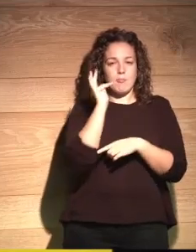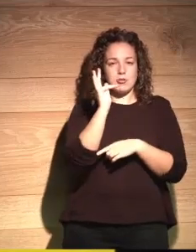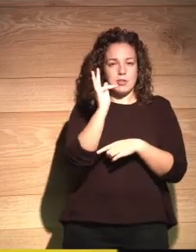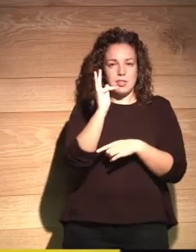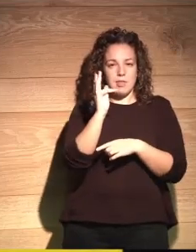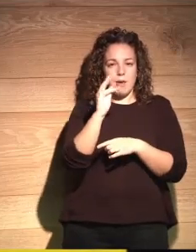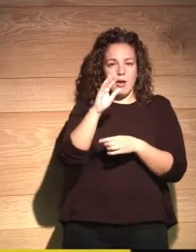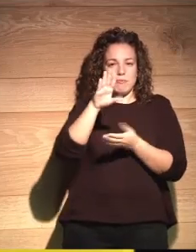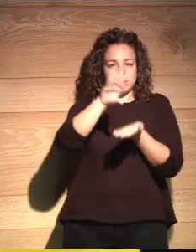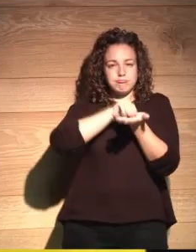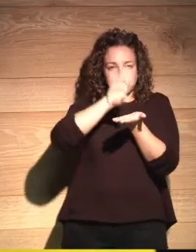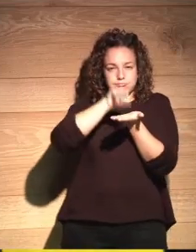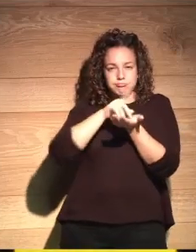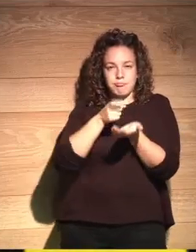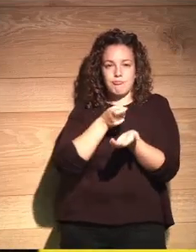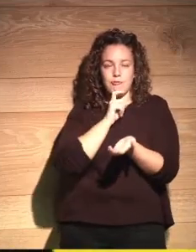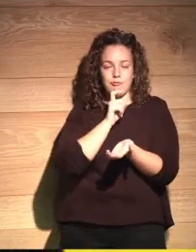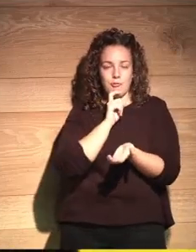advantages, enormous advantages,